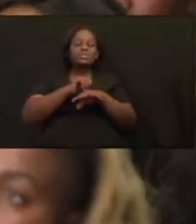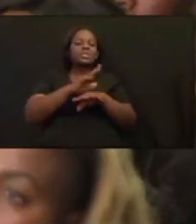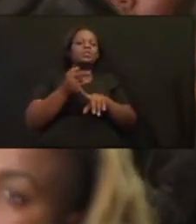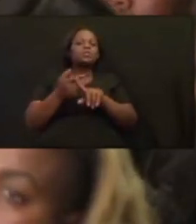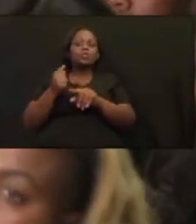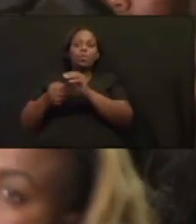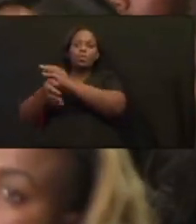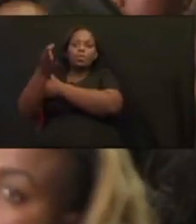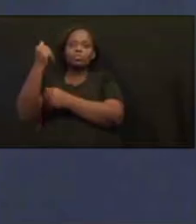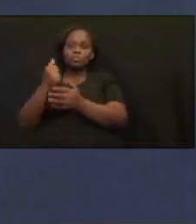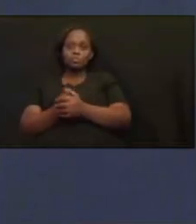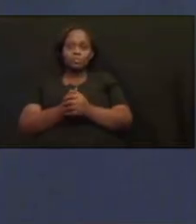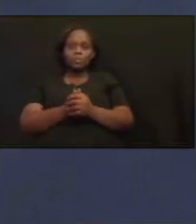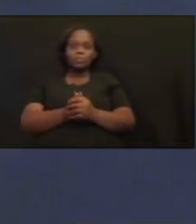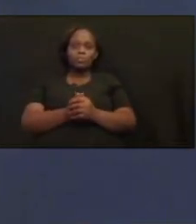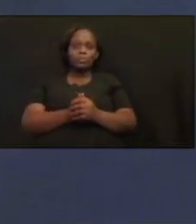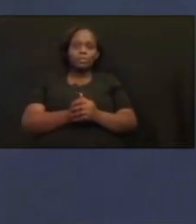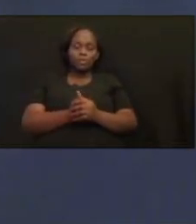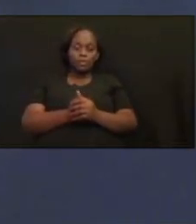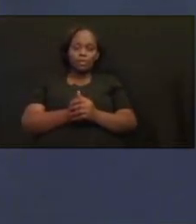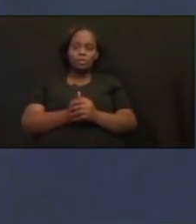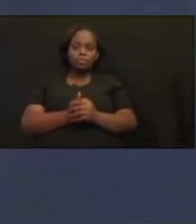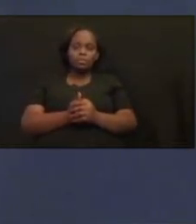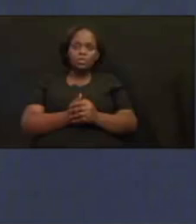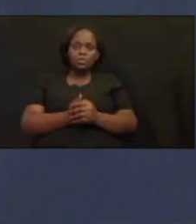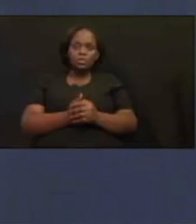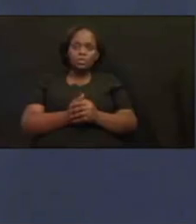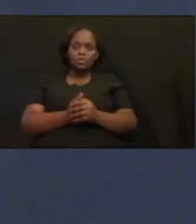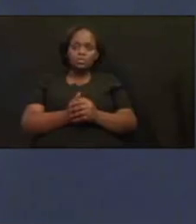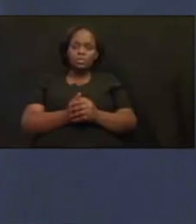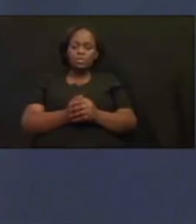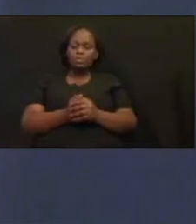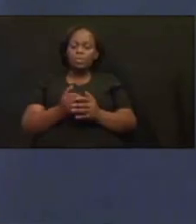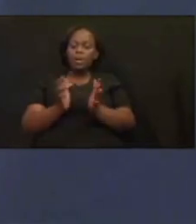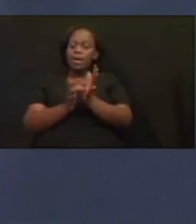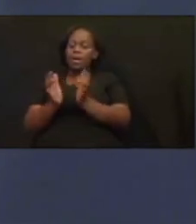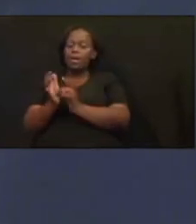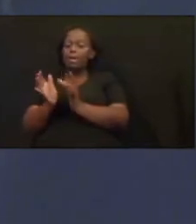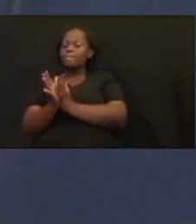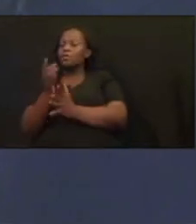the Bible never said there was a man who came from God.